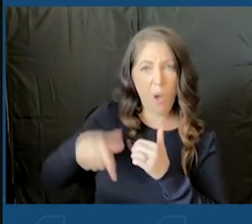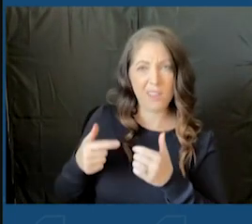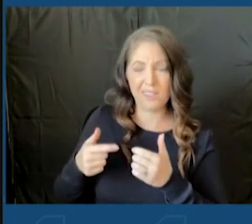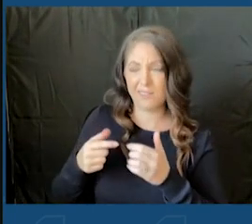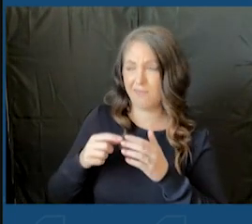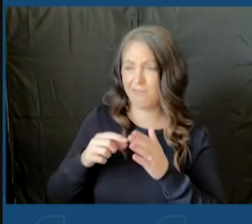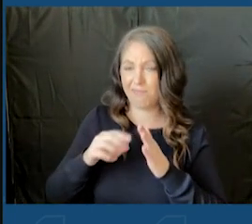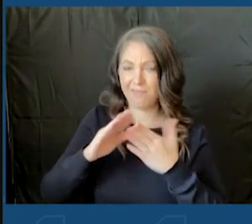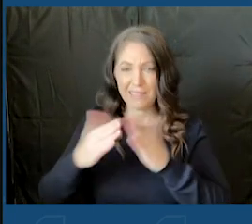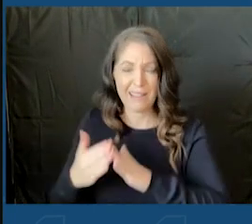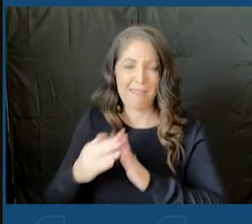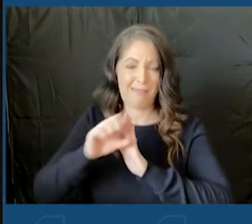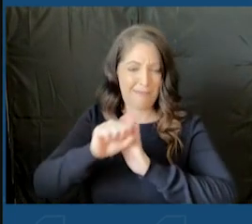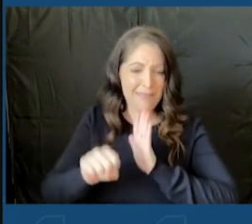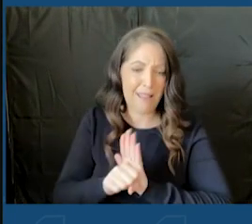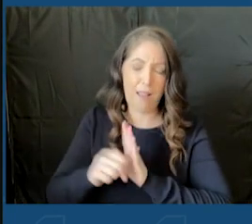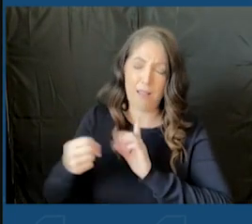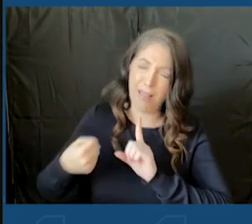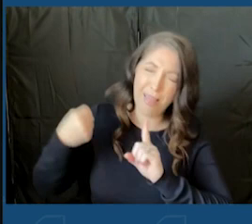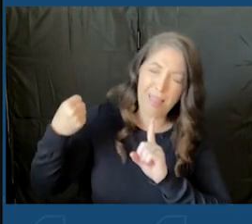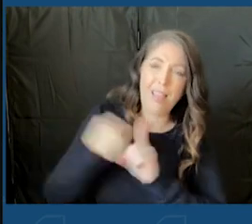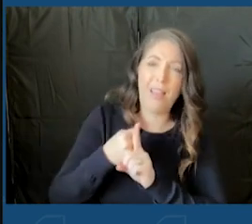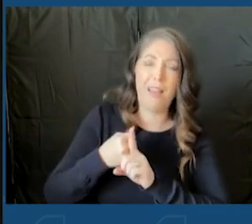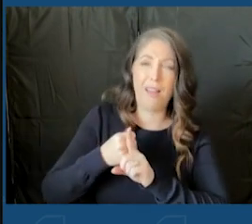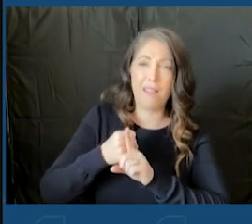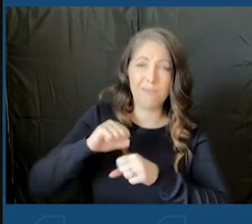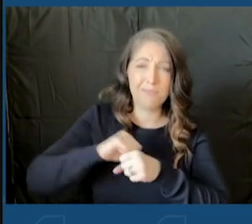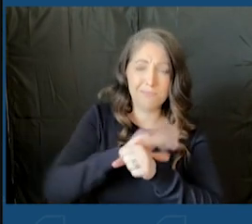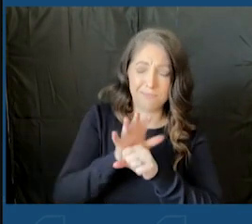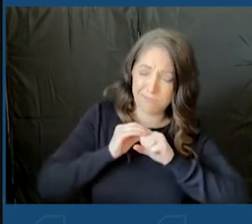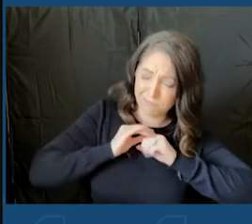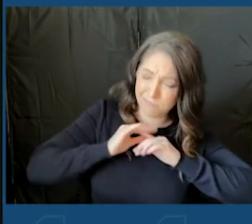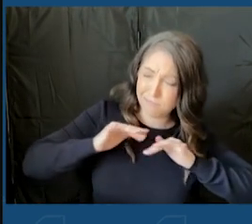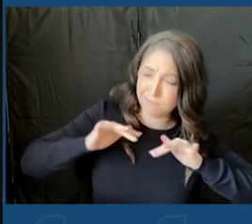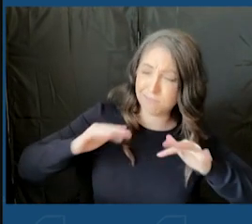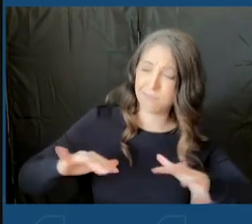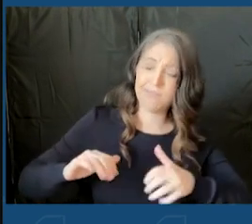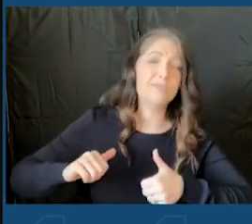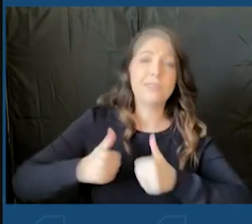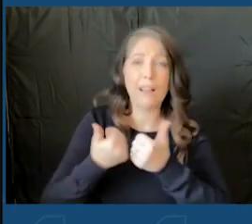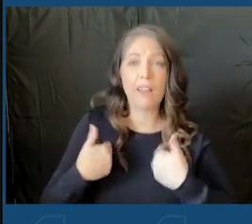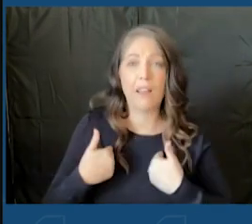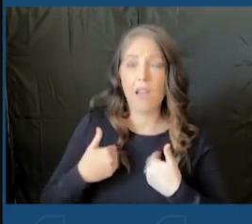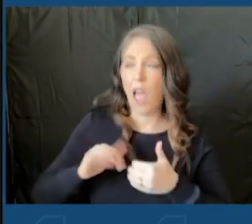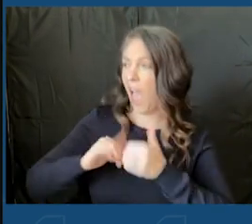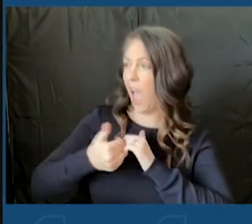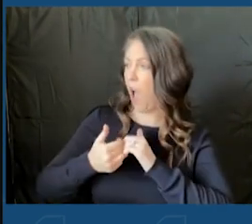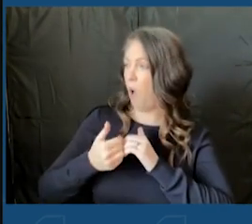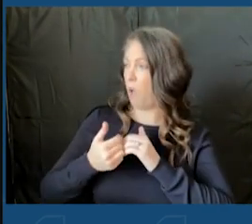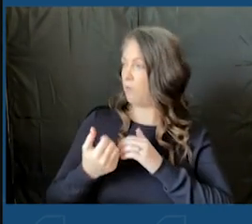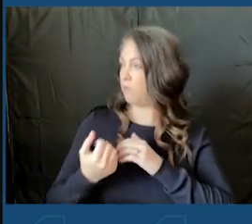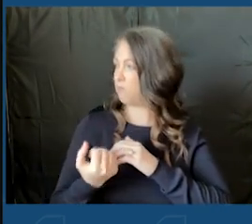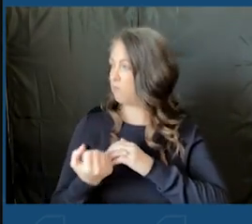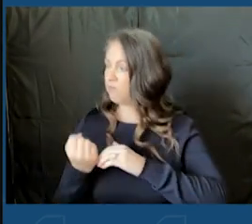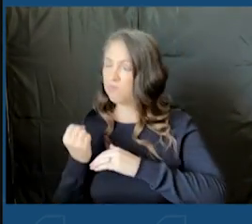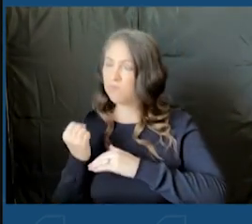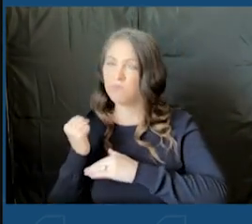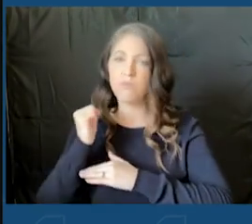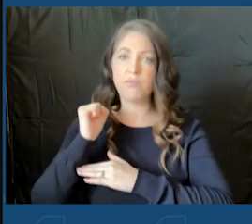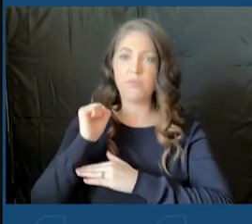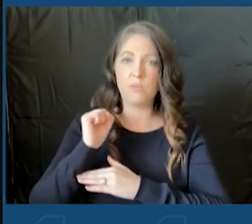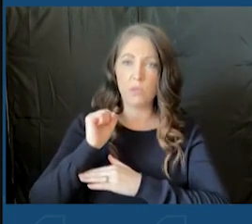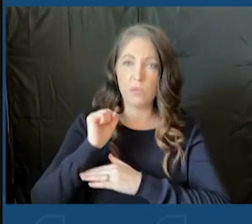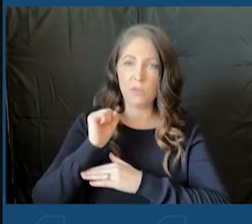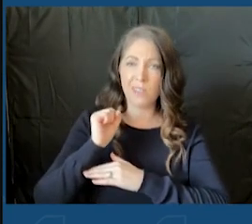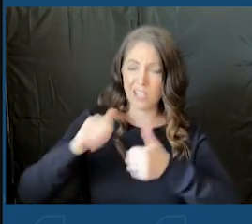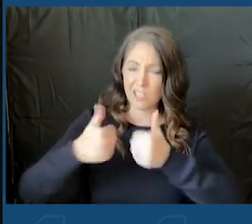was hit so hard by the pandemic and had so many other challenges, how did they just rise up and say, we're focused on the challenges today, but we still have an